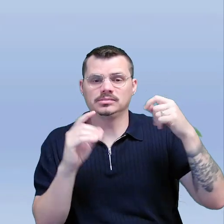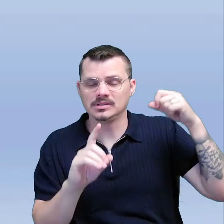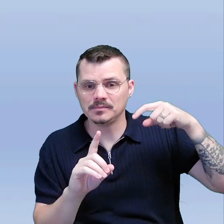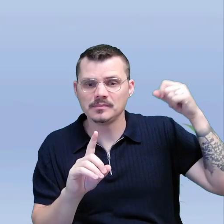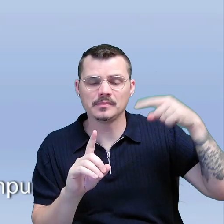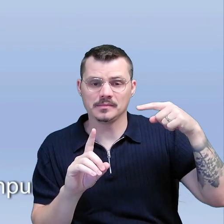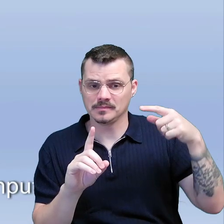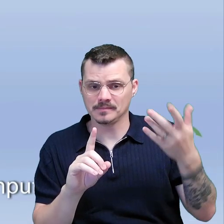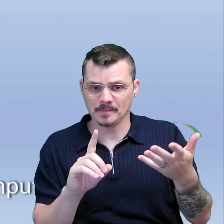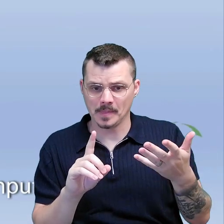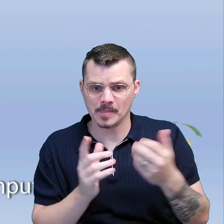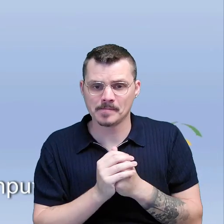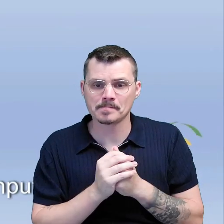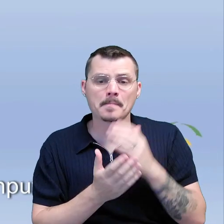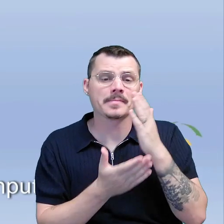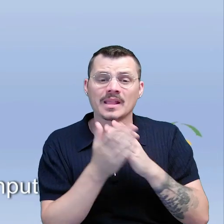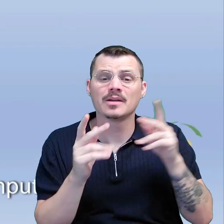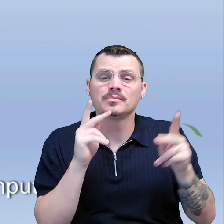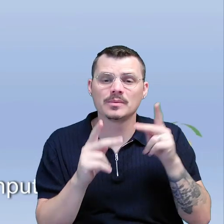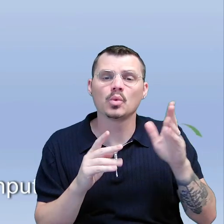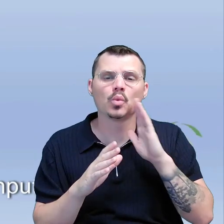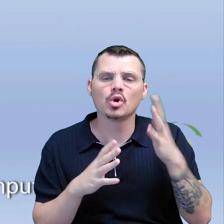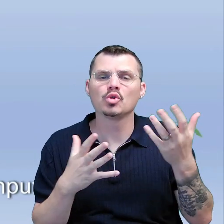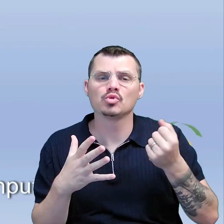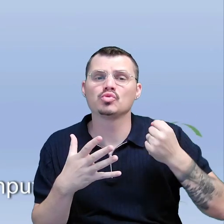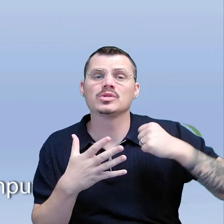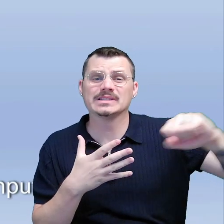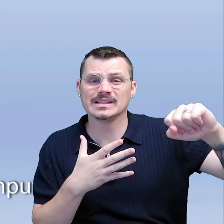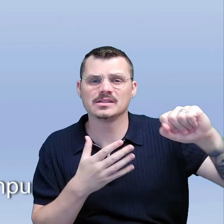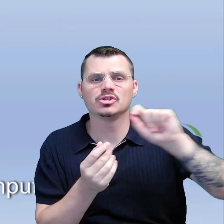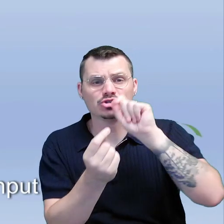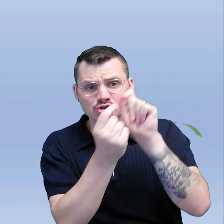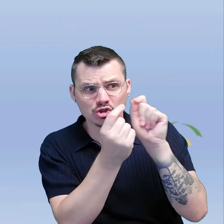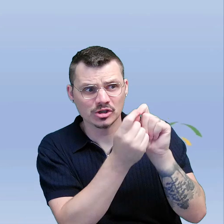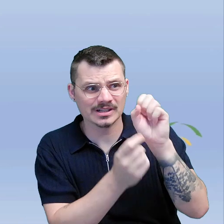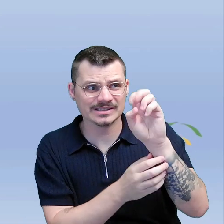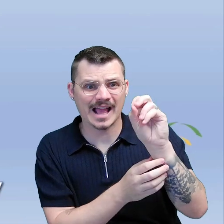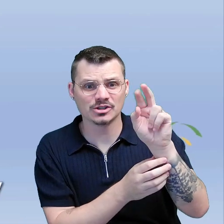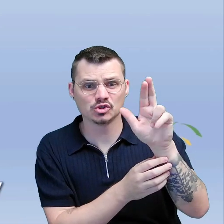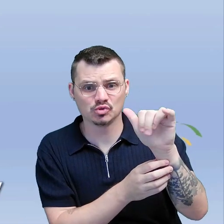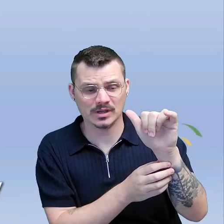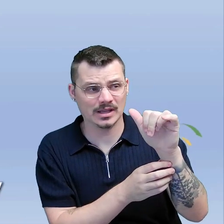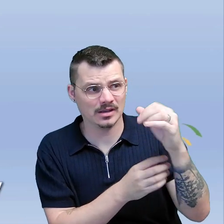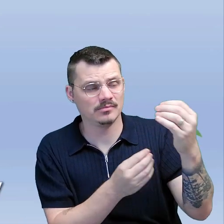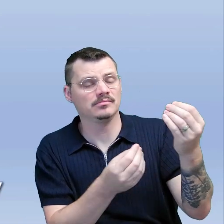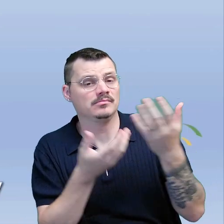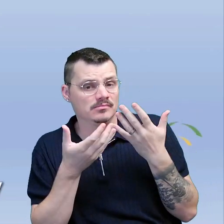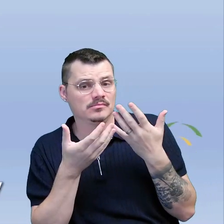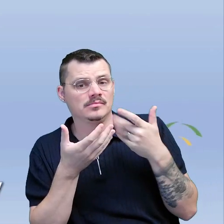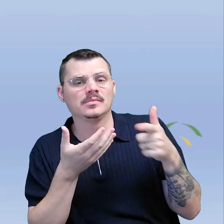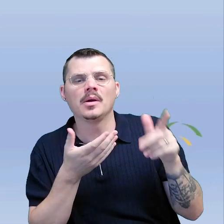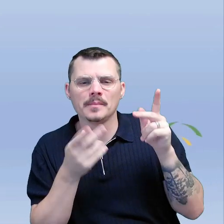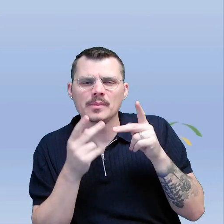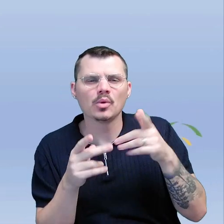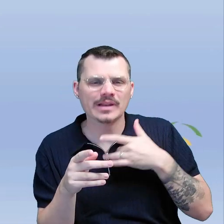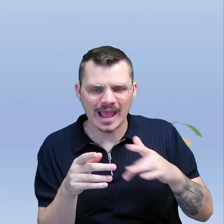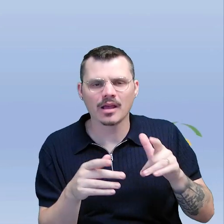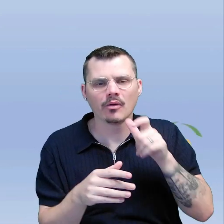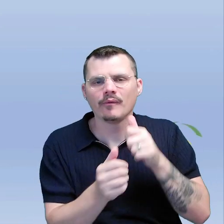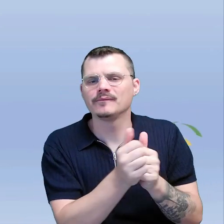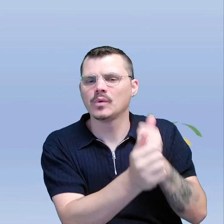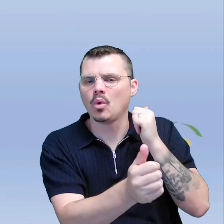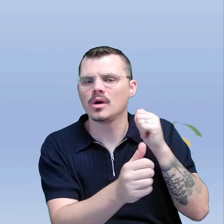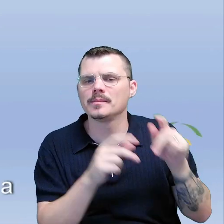stimuli? Well, some people resist certain sensory input, and those are the people that stay very clear